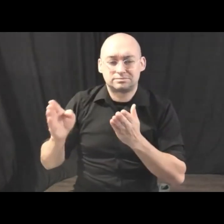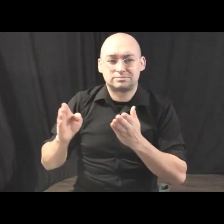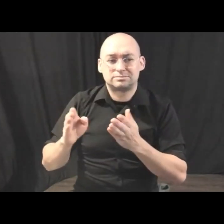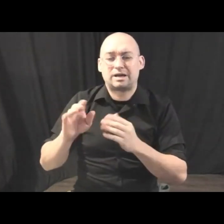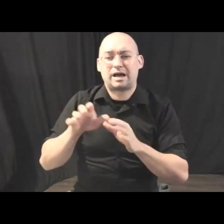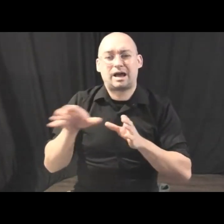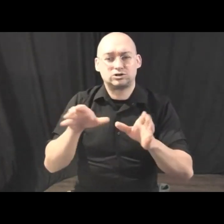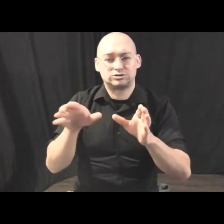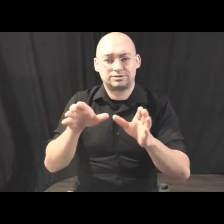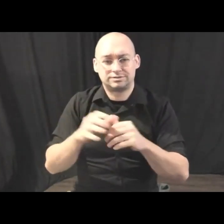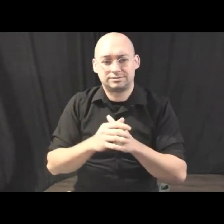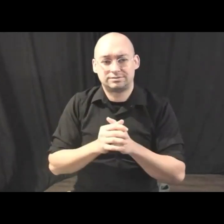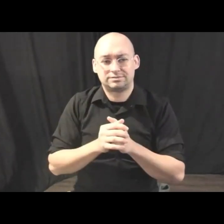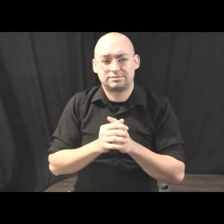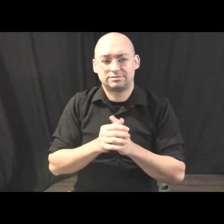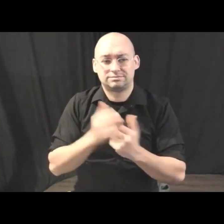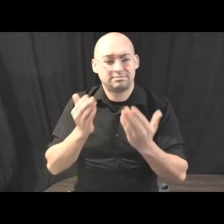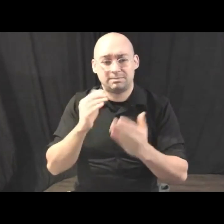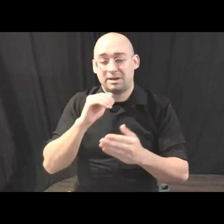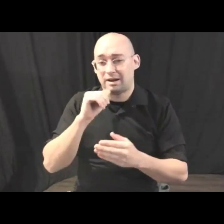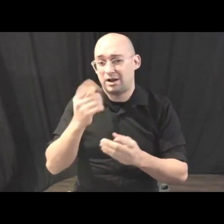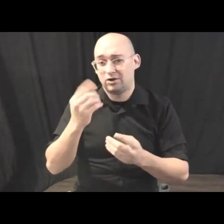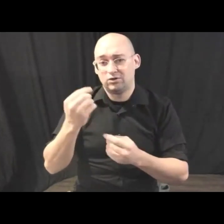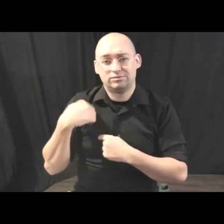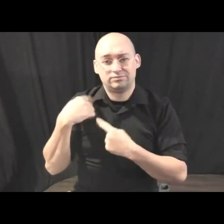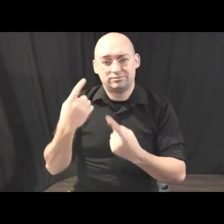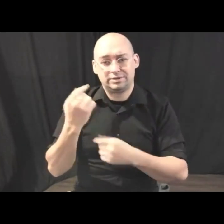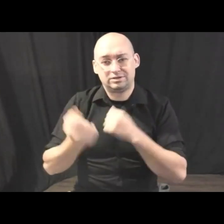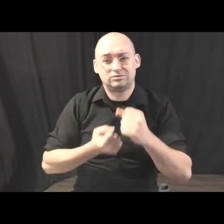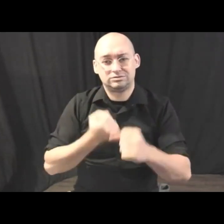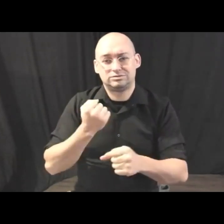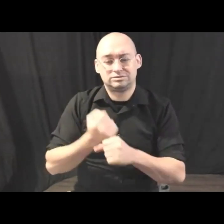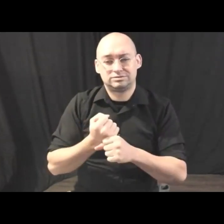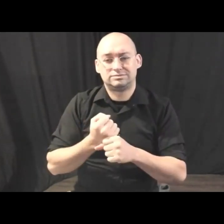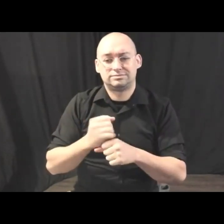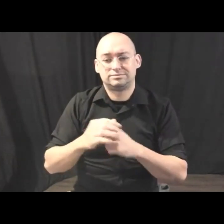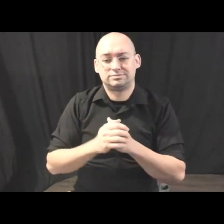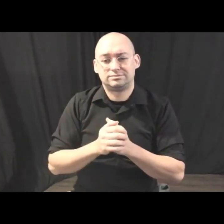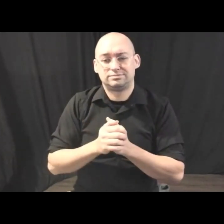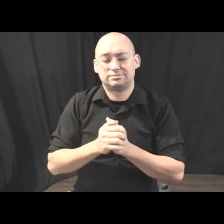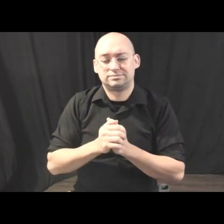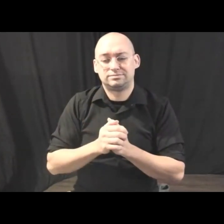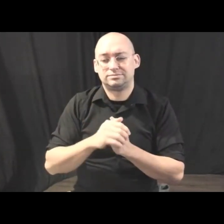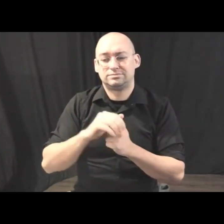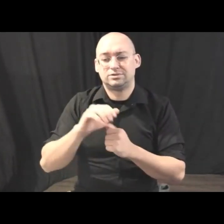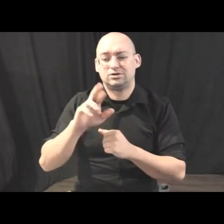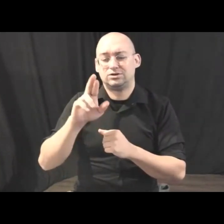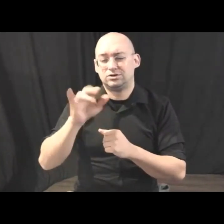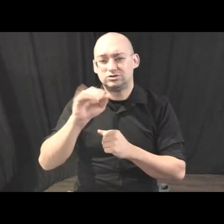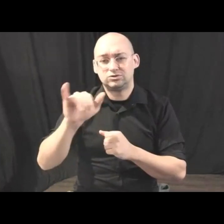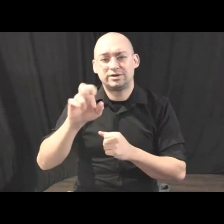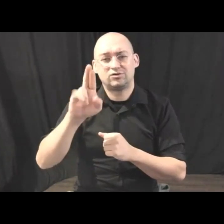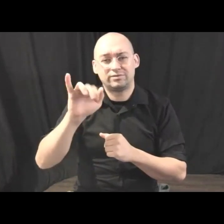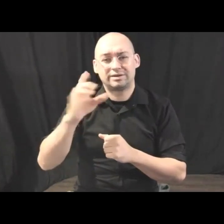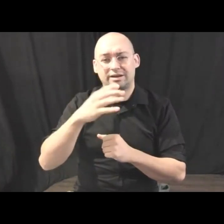that maybe we haven't done for a few years. Although those of you who've been here for a minute remember Jody Reed and Karis.